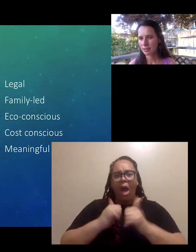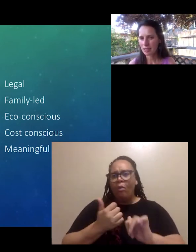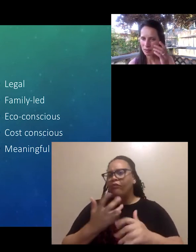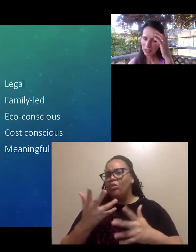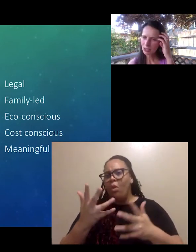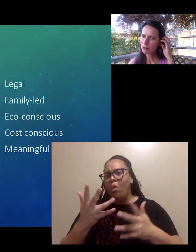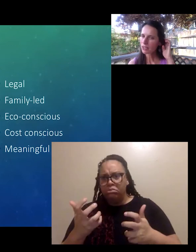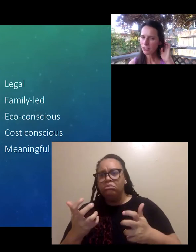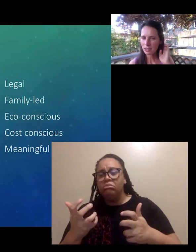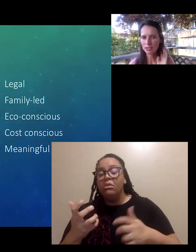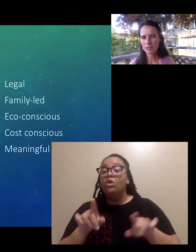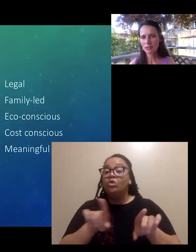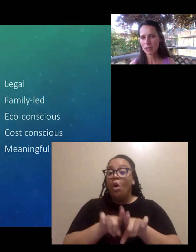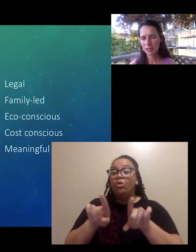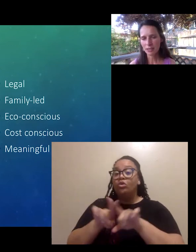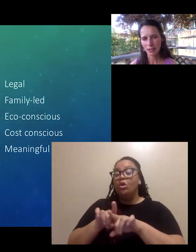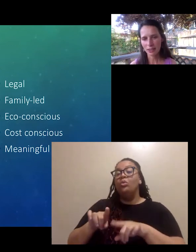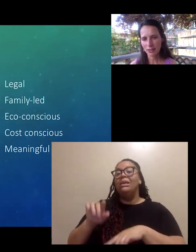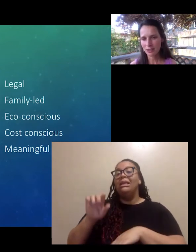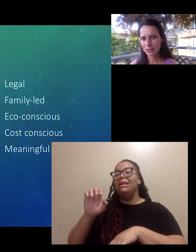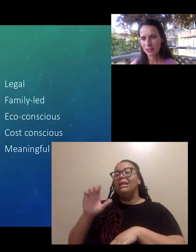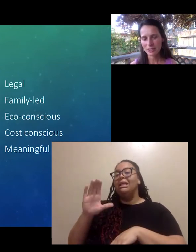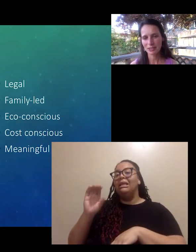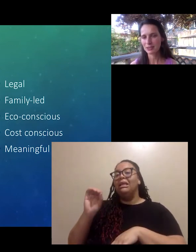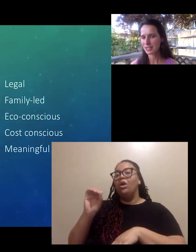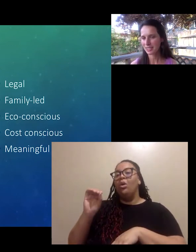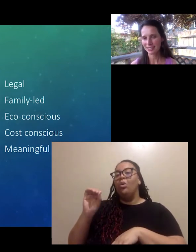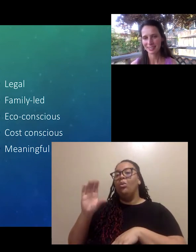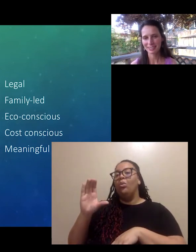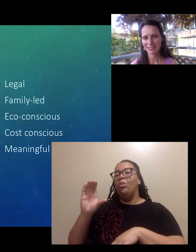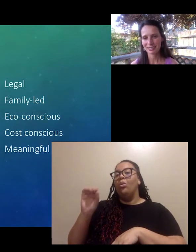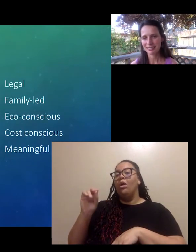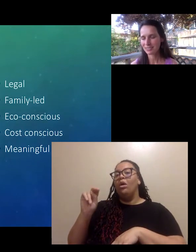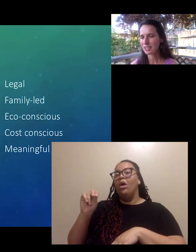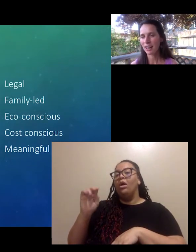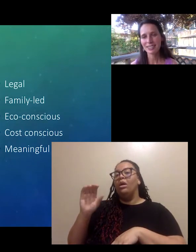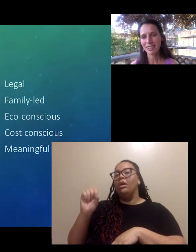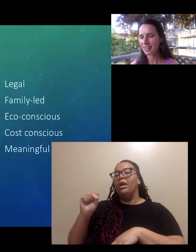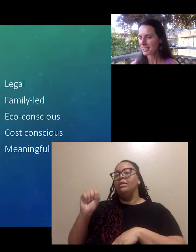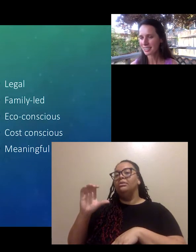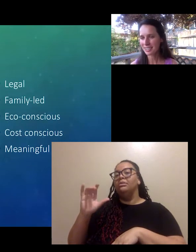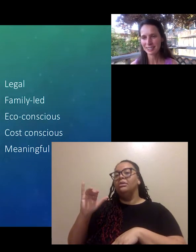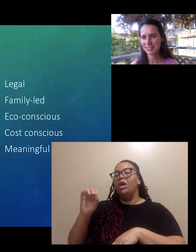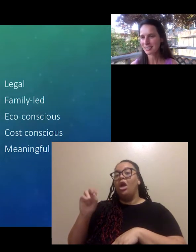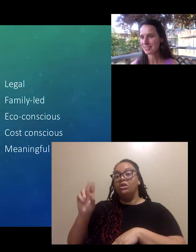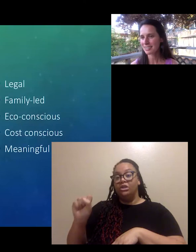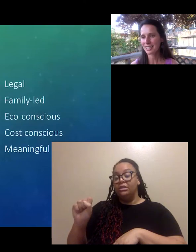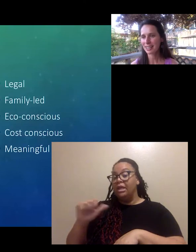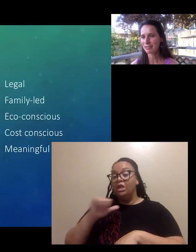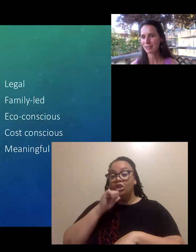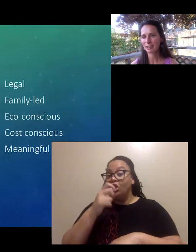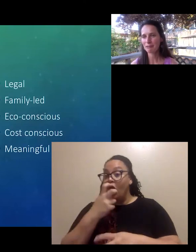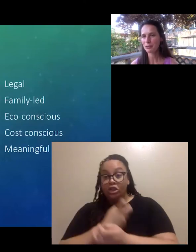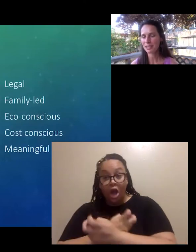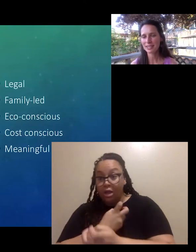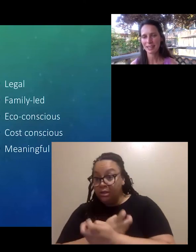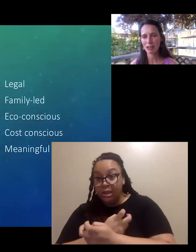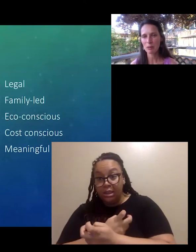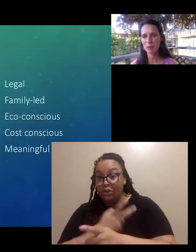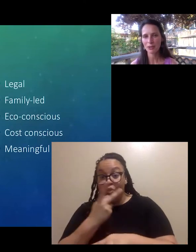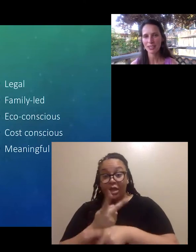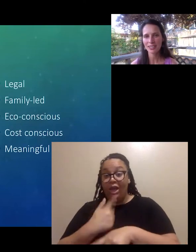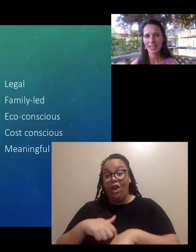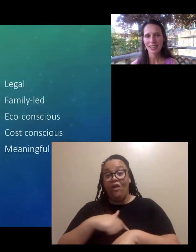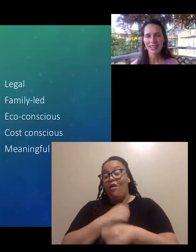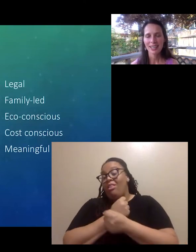um, eco consciousness of doing things on our own, you know, it's, uh, non-toxic to take care of our loved ones